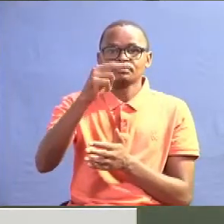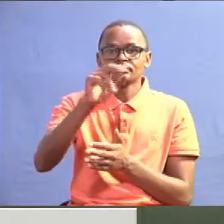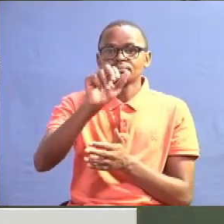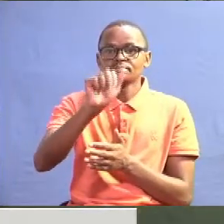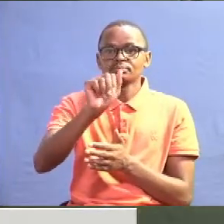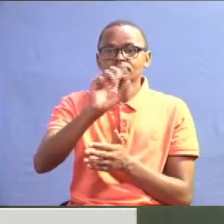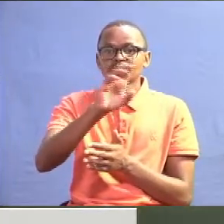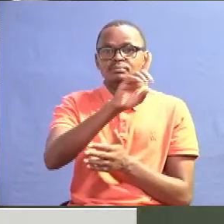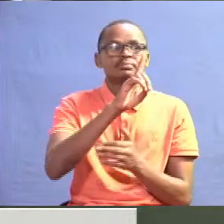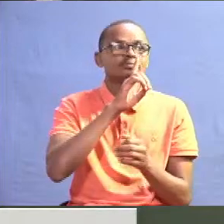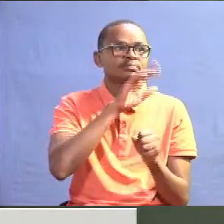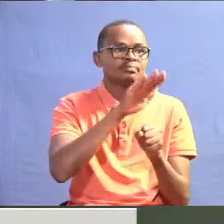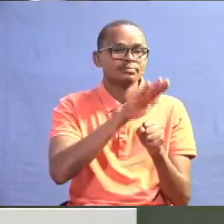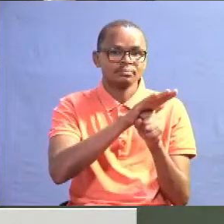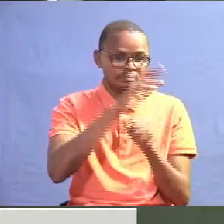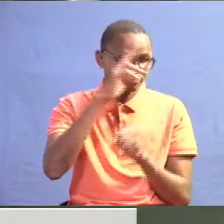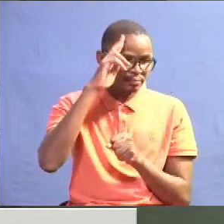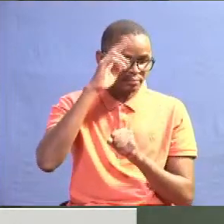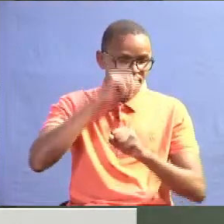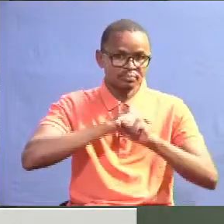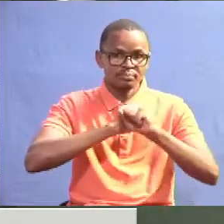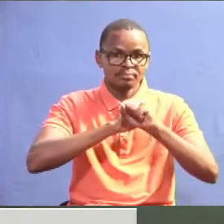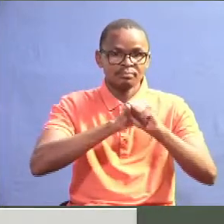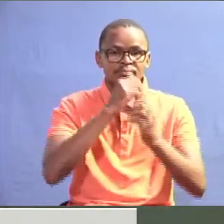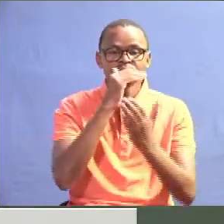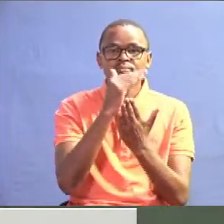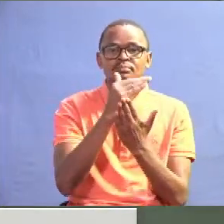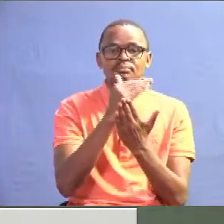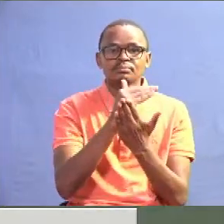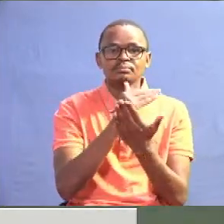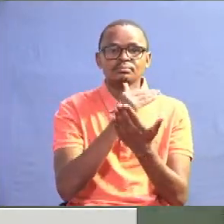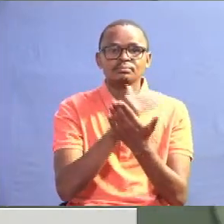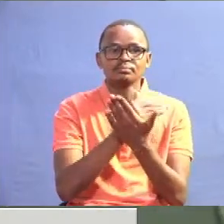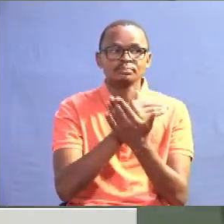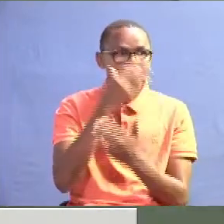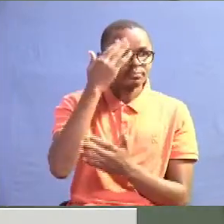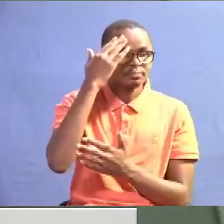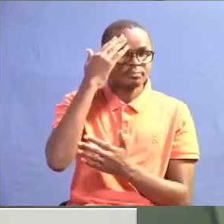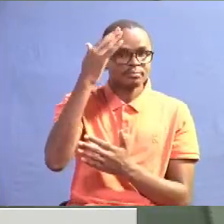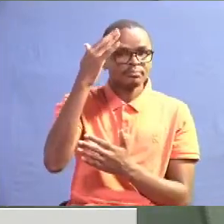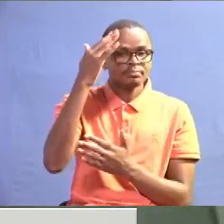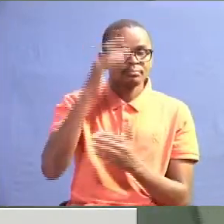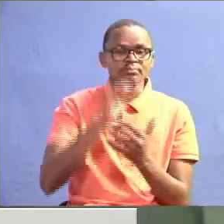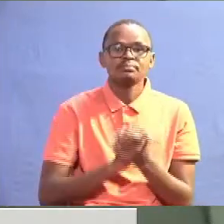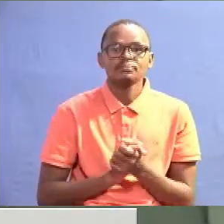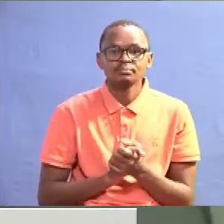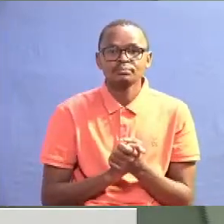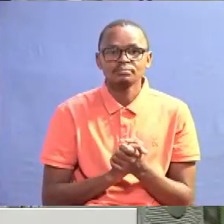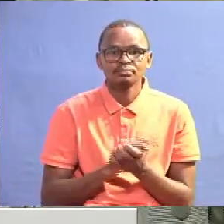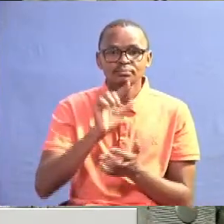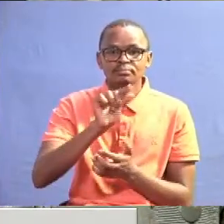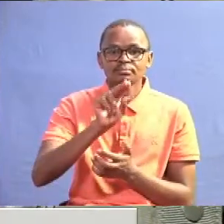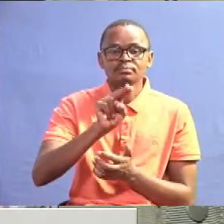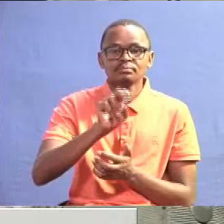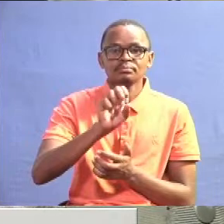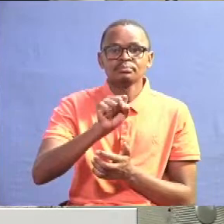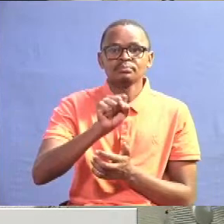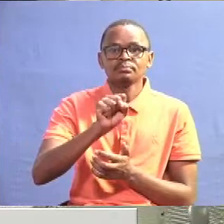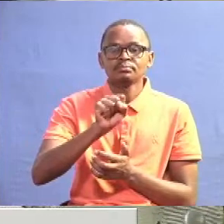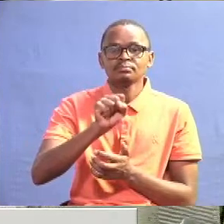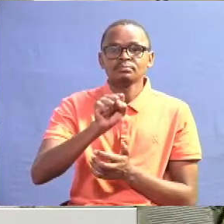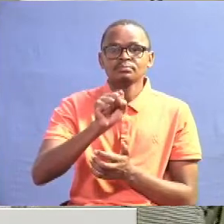also pledging police to support the initiative. Where the gangs had elevated